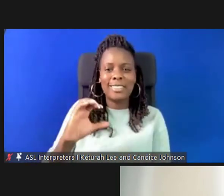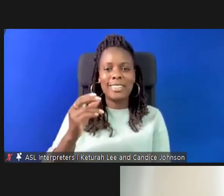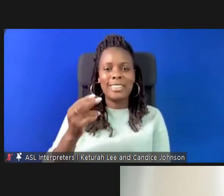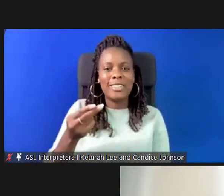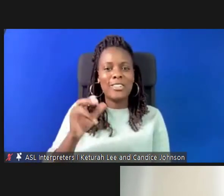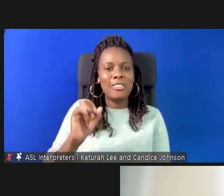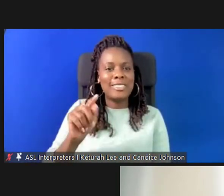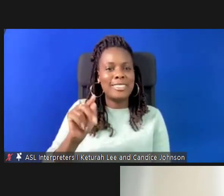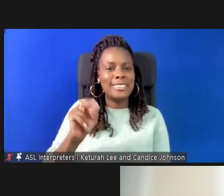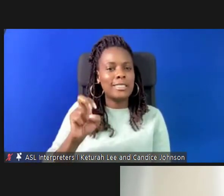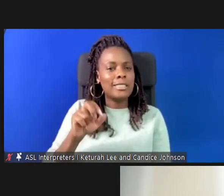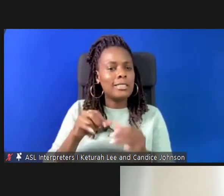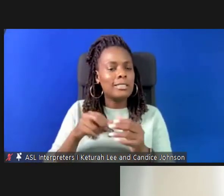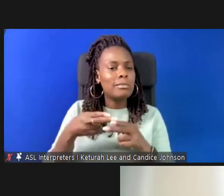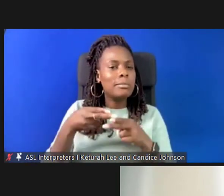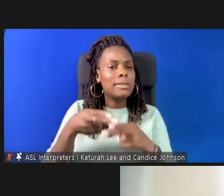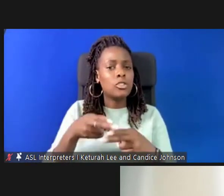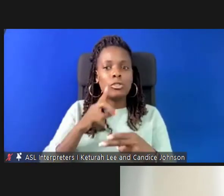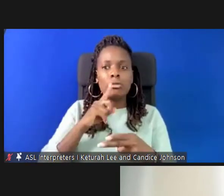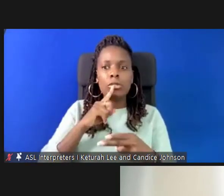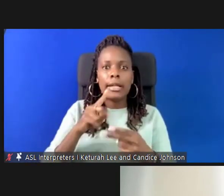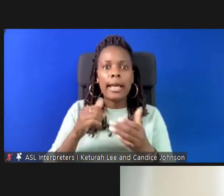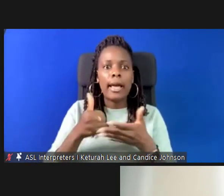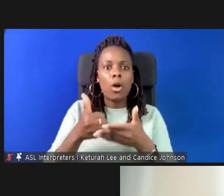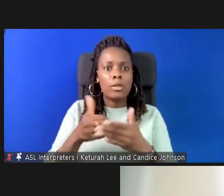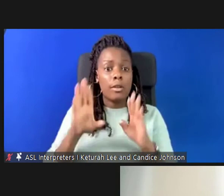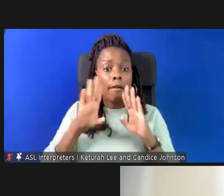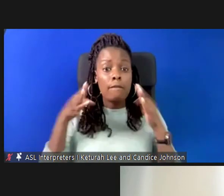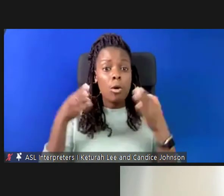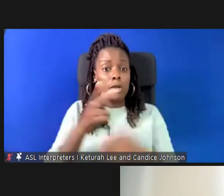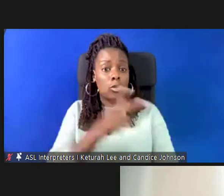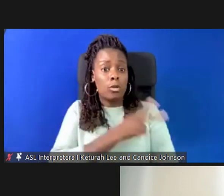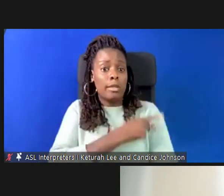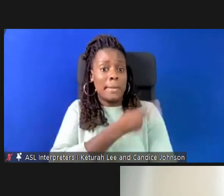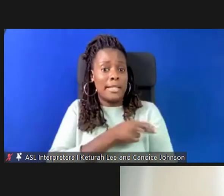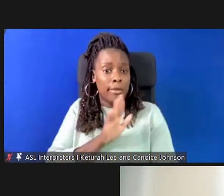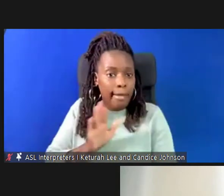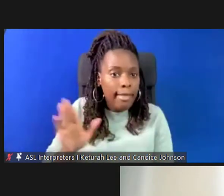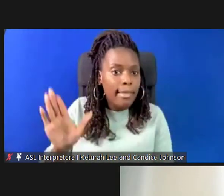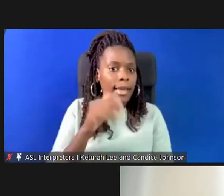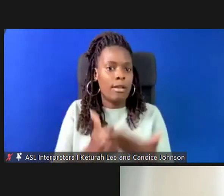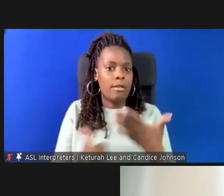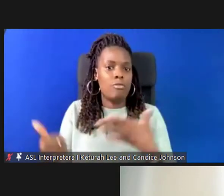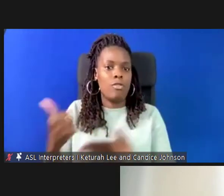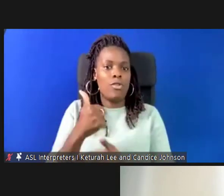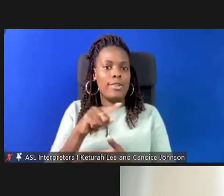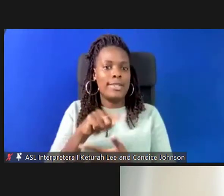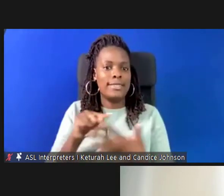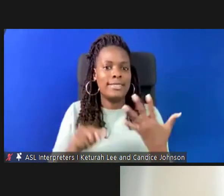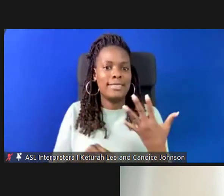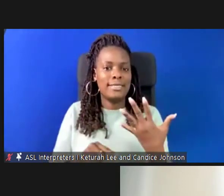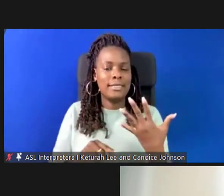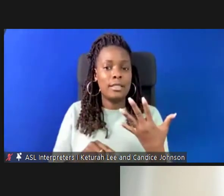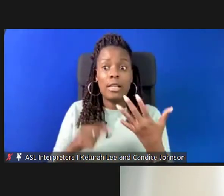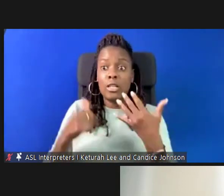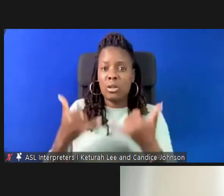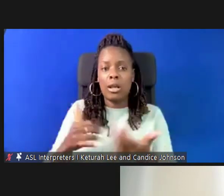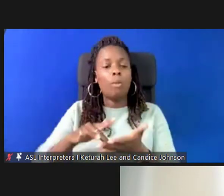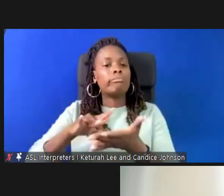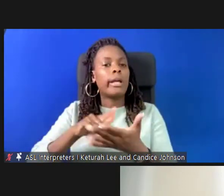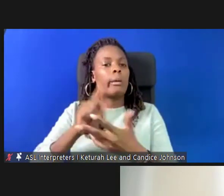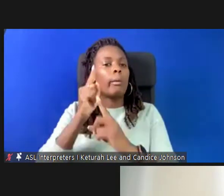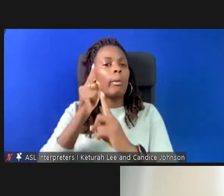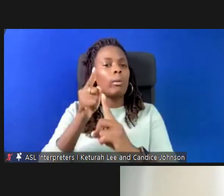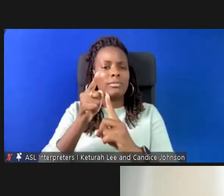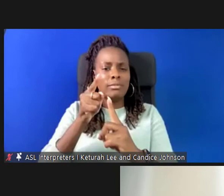patient-related priorities. And we can start shifting from medical goals to social